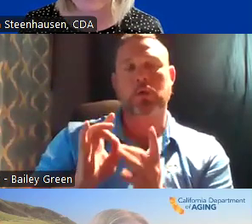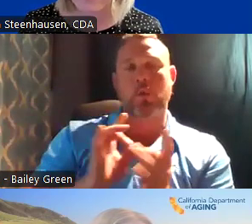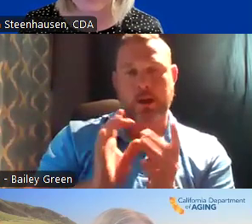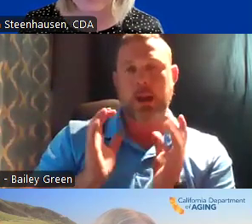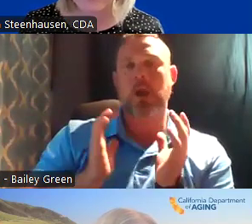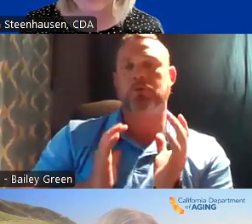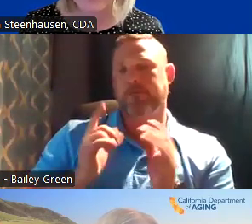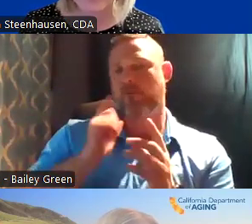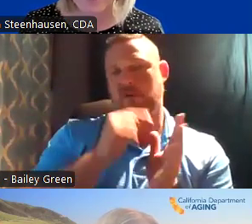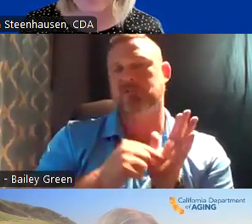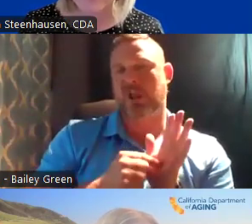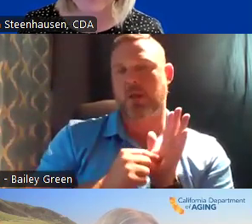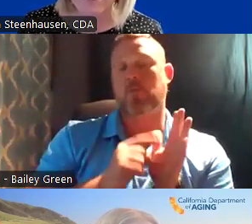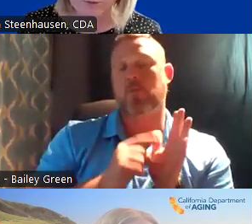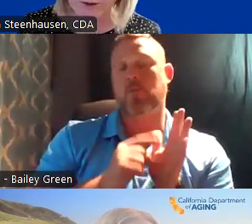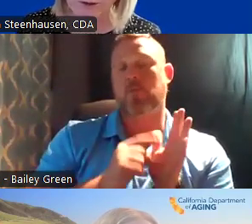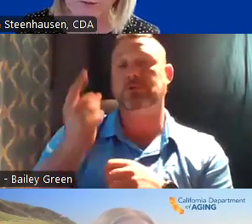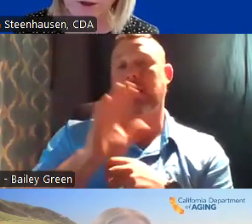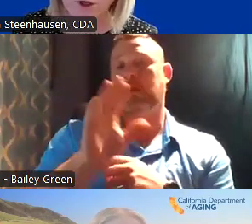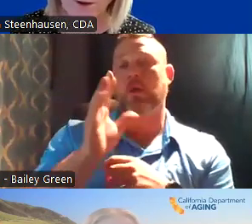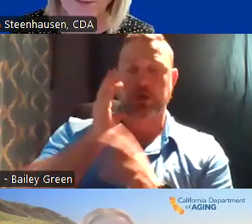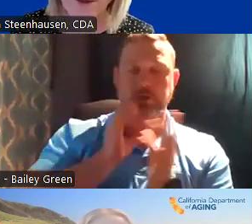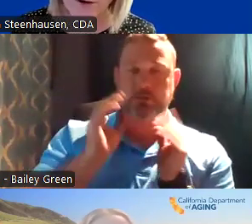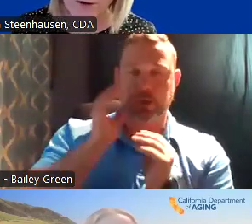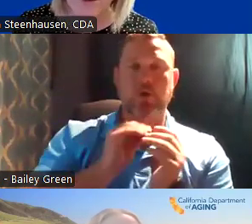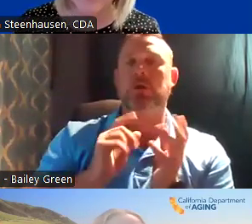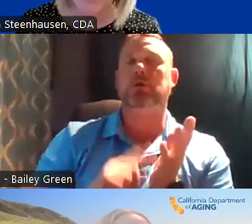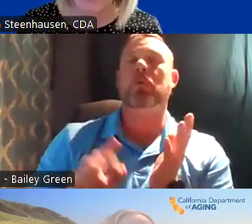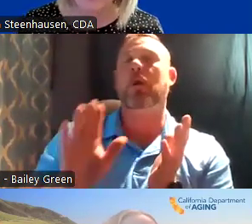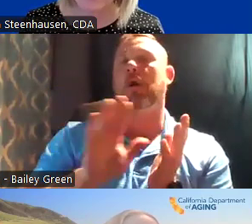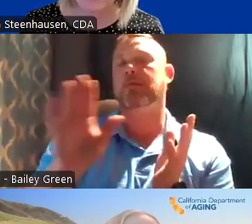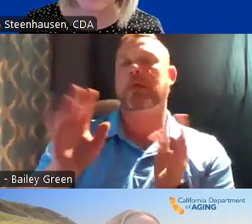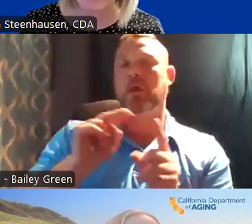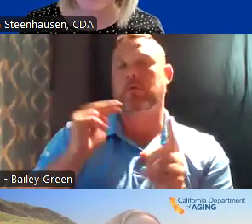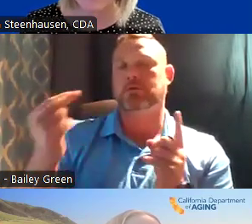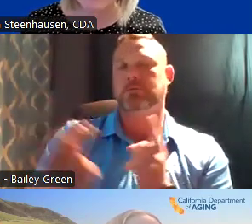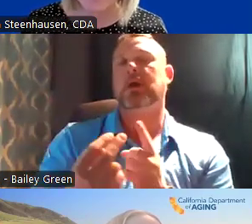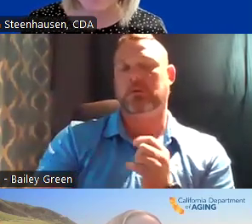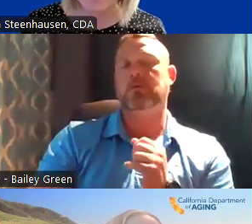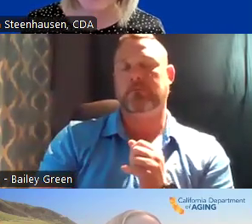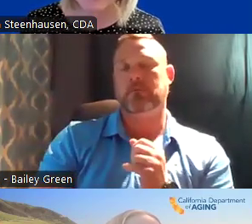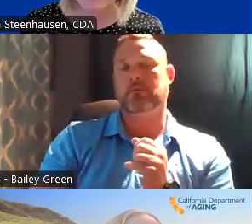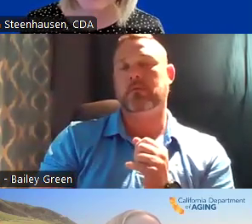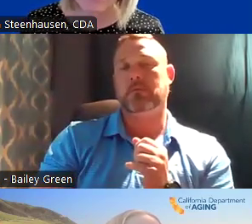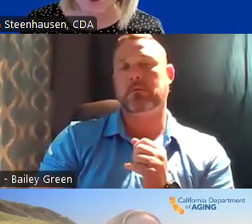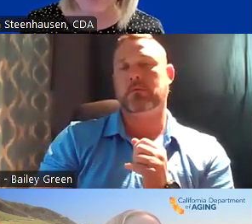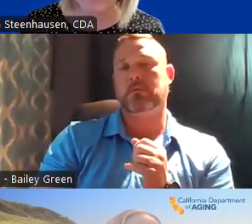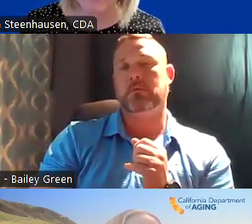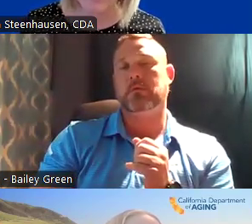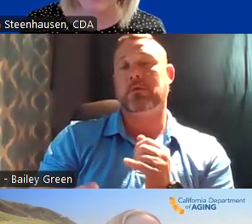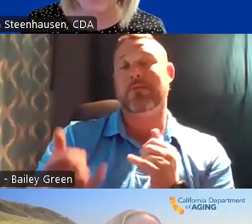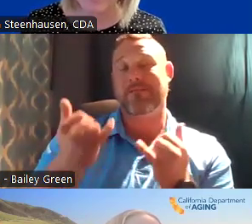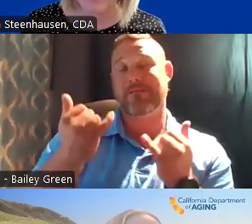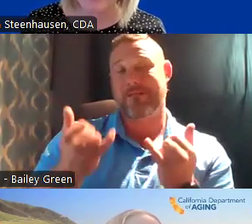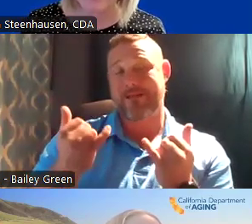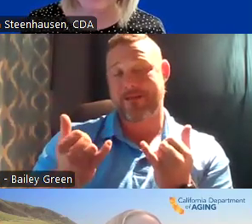as an example, and really understanding from their experience what their perspective is. So at this moment, what